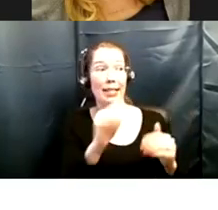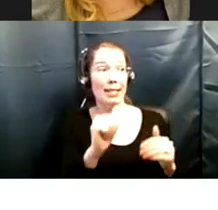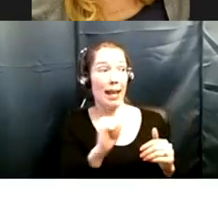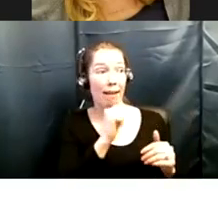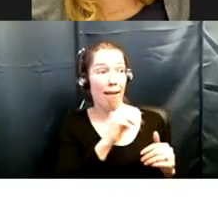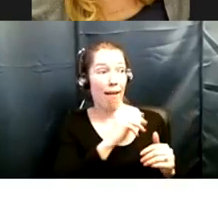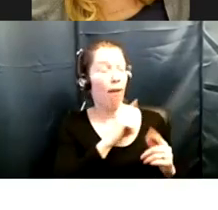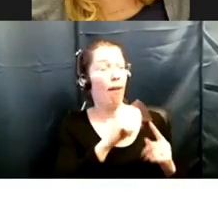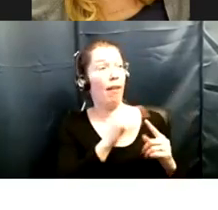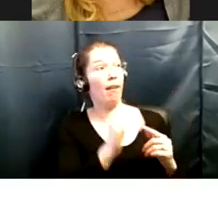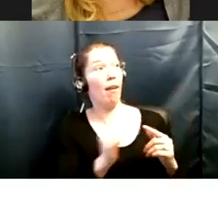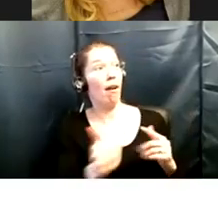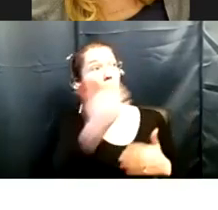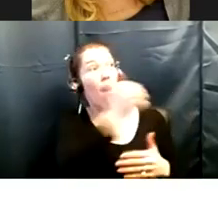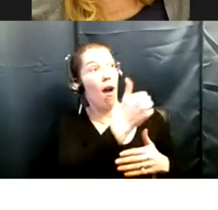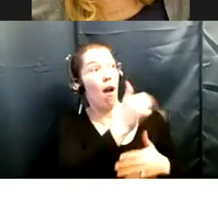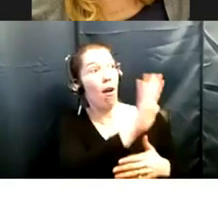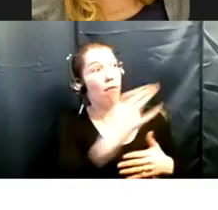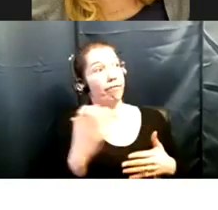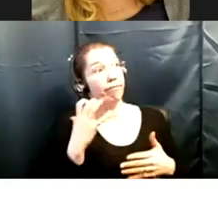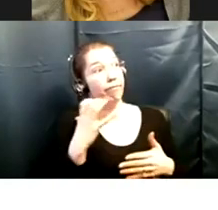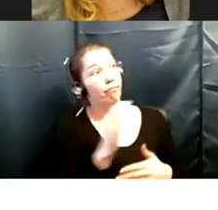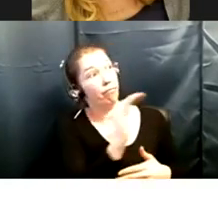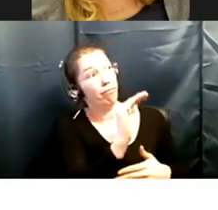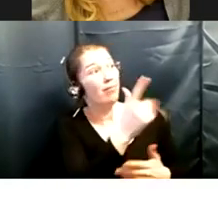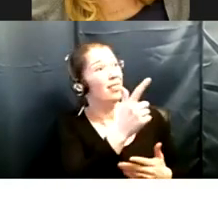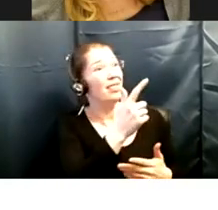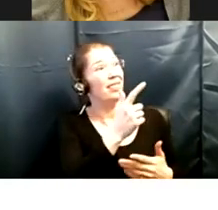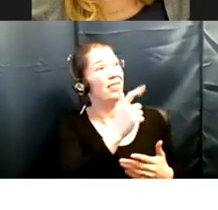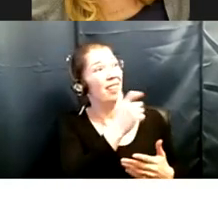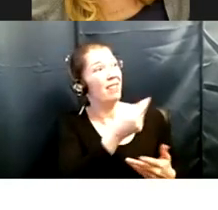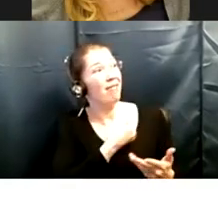process for your county. All counties in the state of Ohio have one of those.